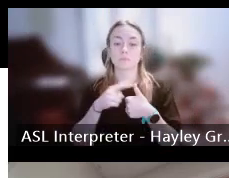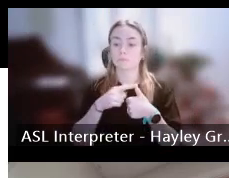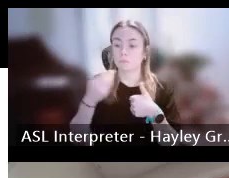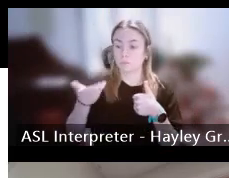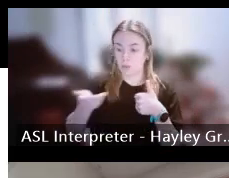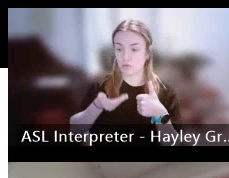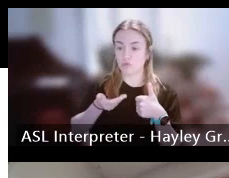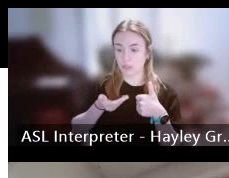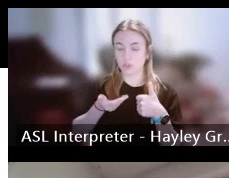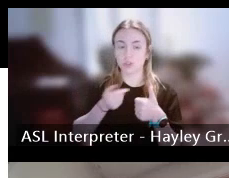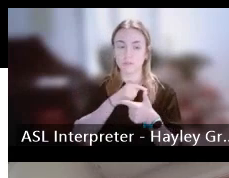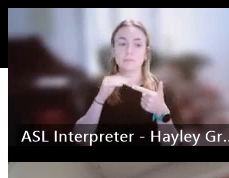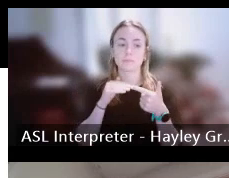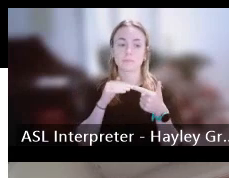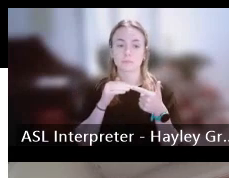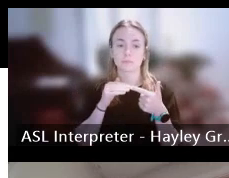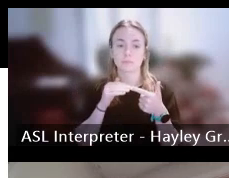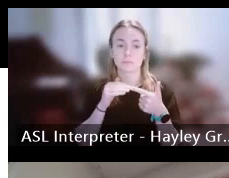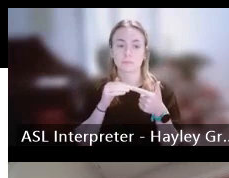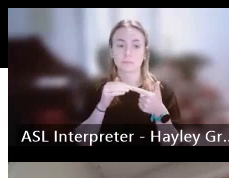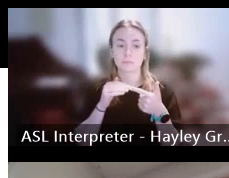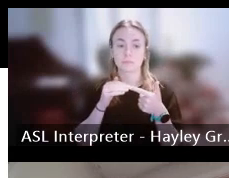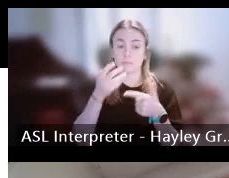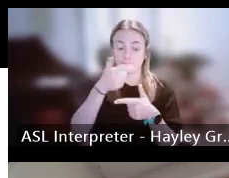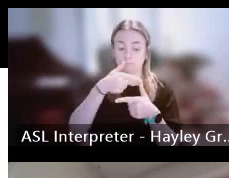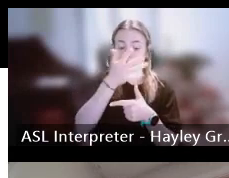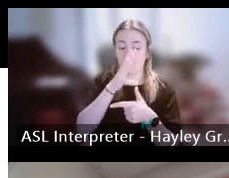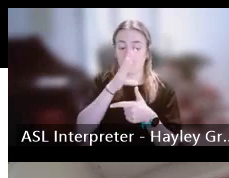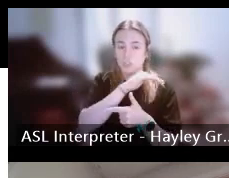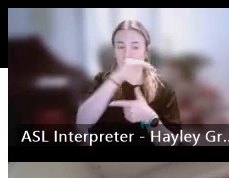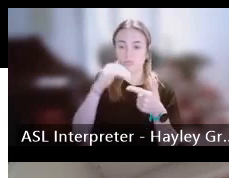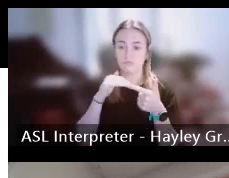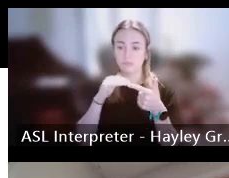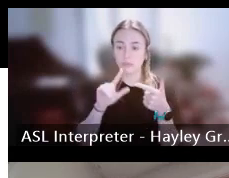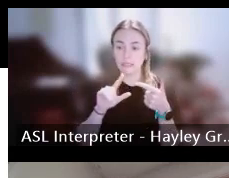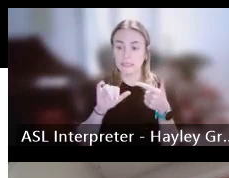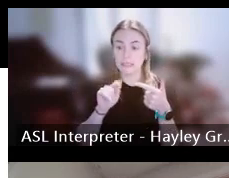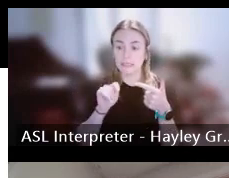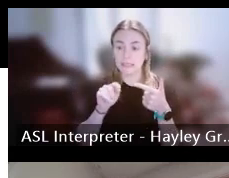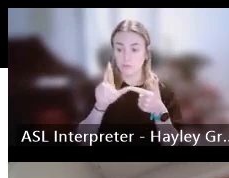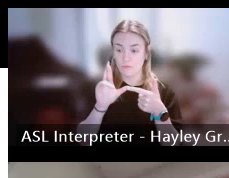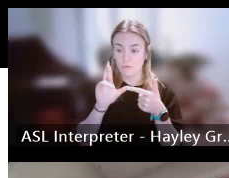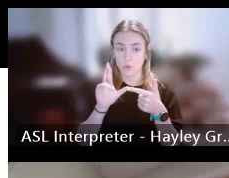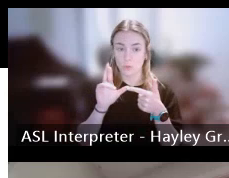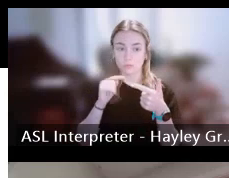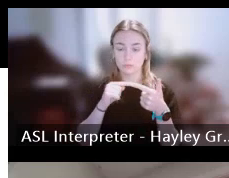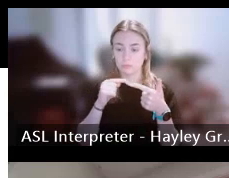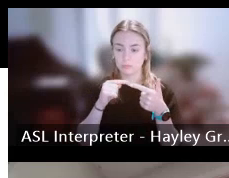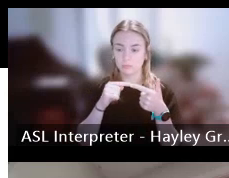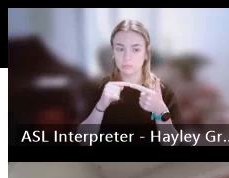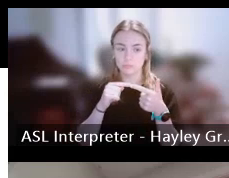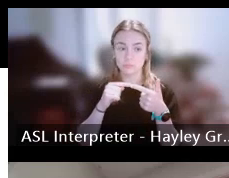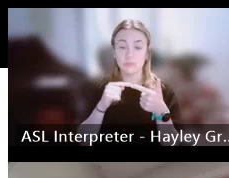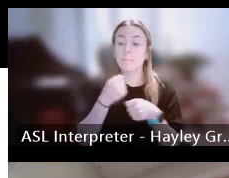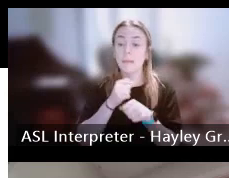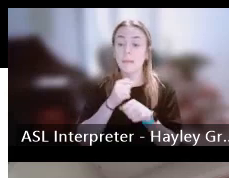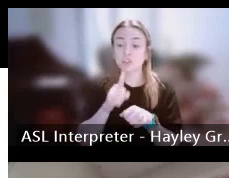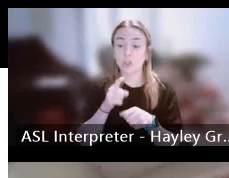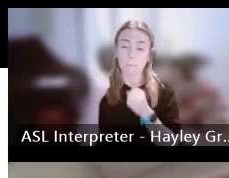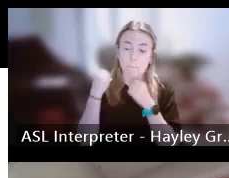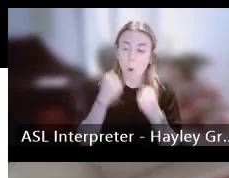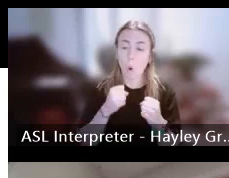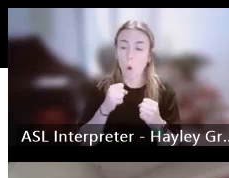There's that. When you have finished with your introduction, lit review, as it is listed right there, is your next heading. And then